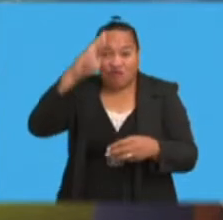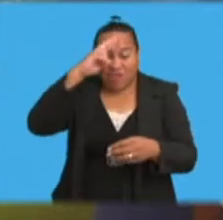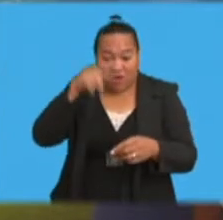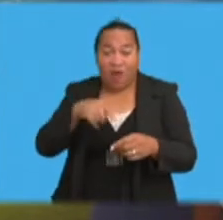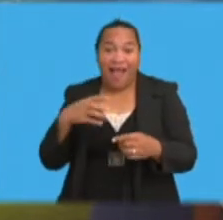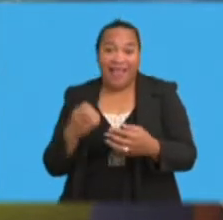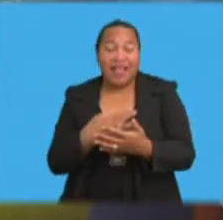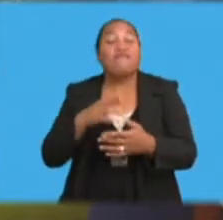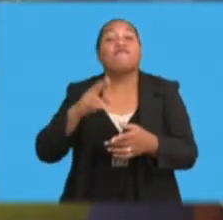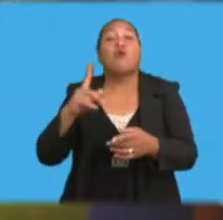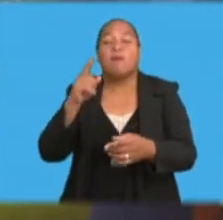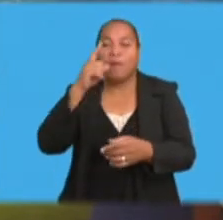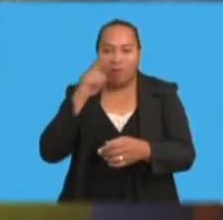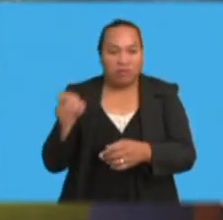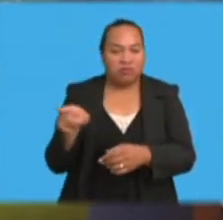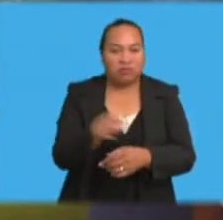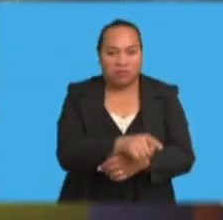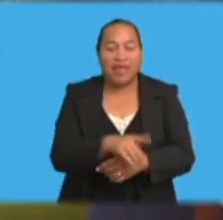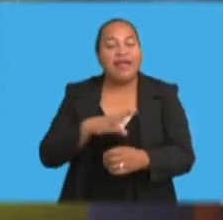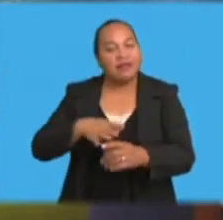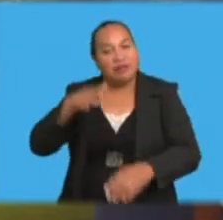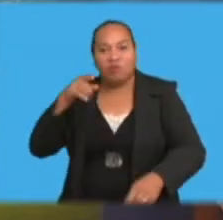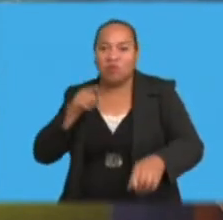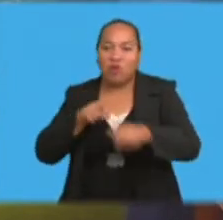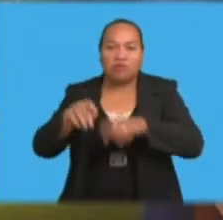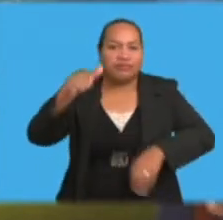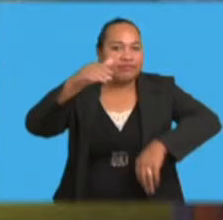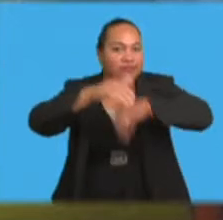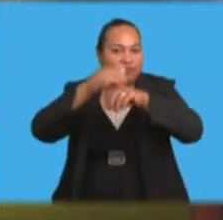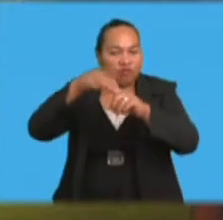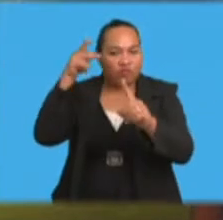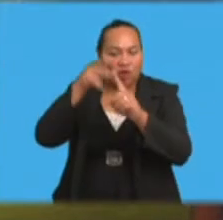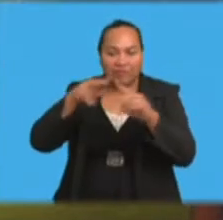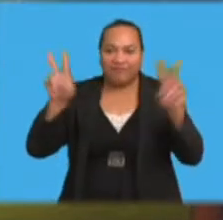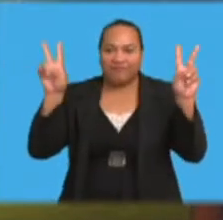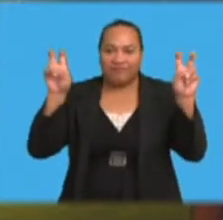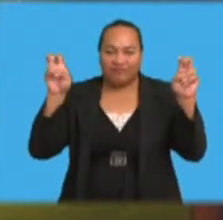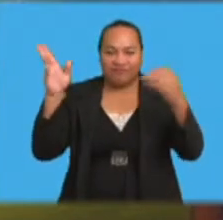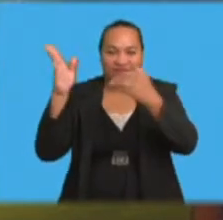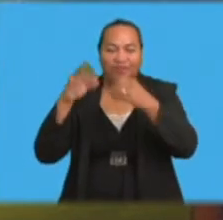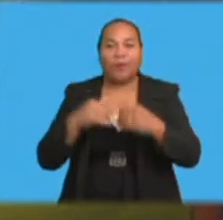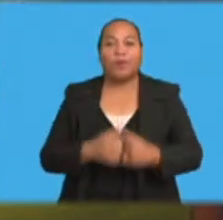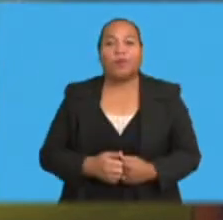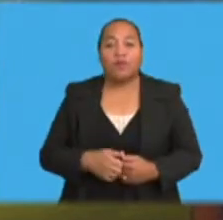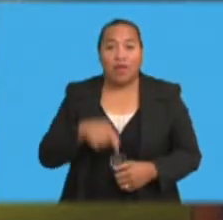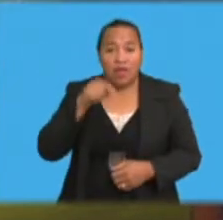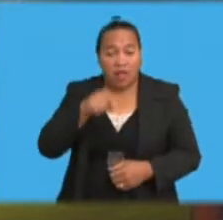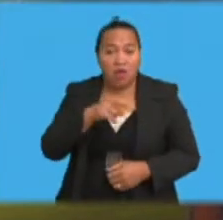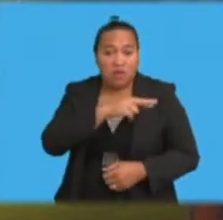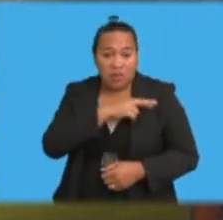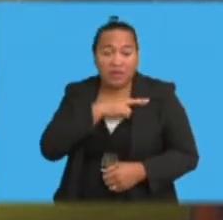is for the people. That is the ultimate objective." Unquote. Given the immense responsibilities, the role and